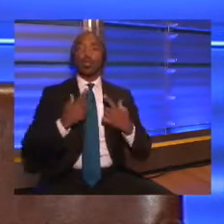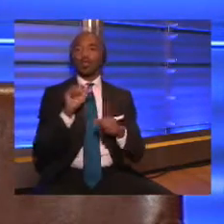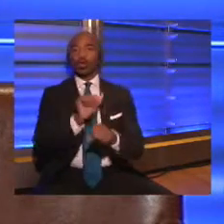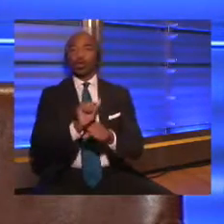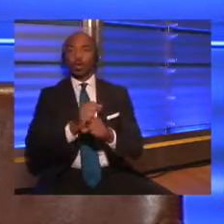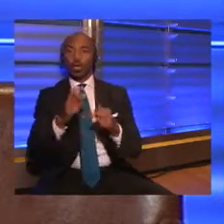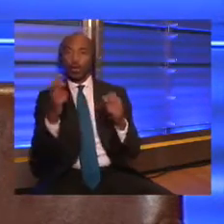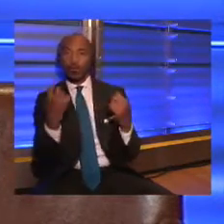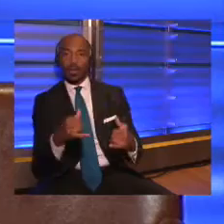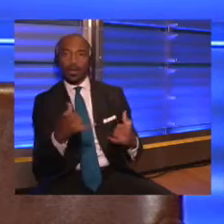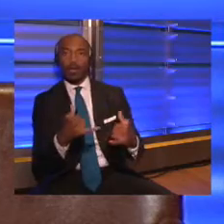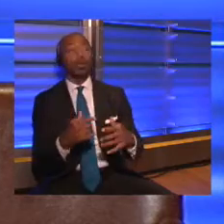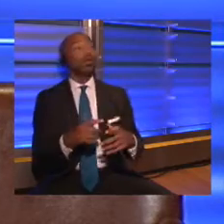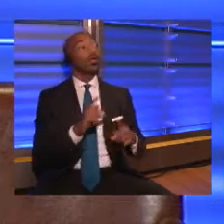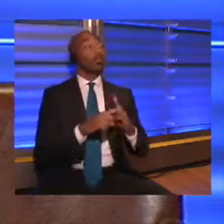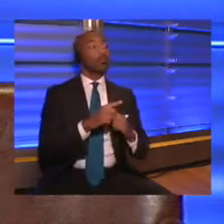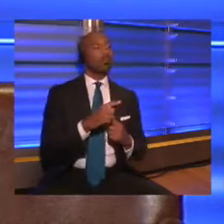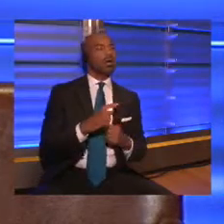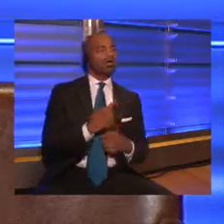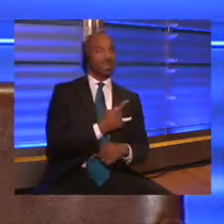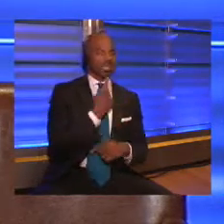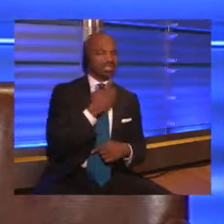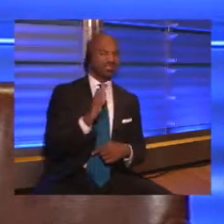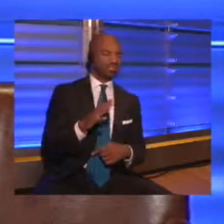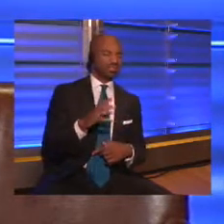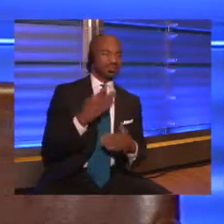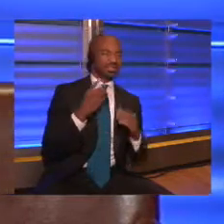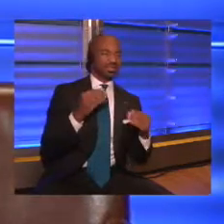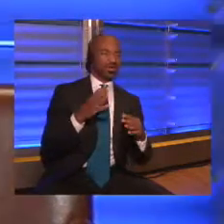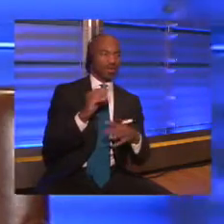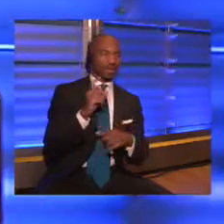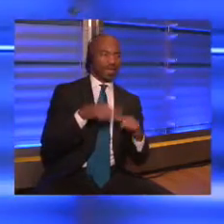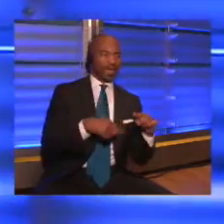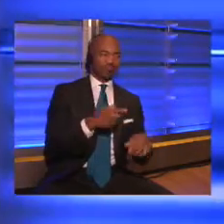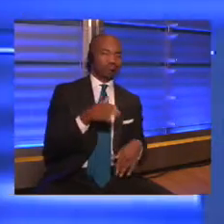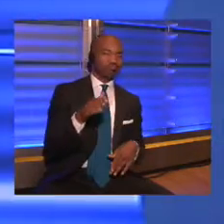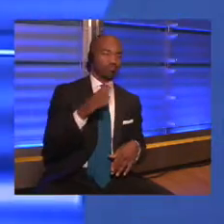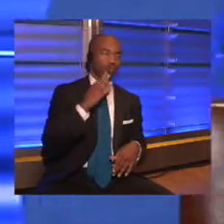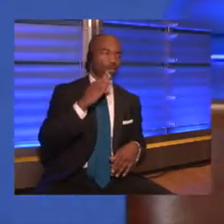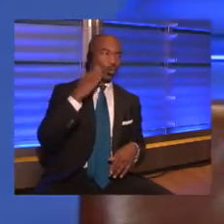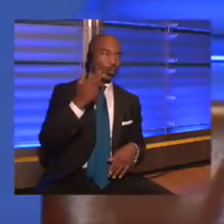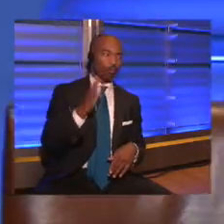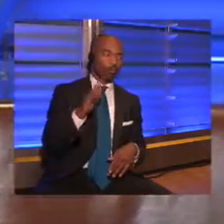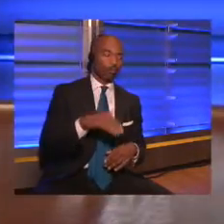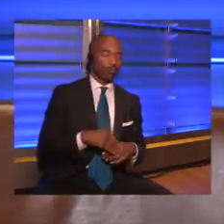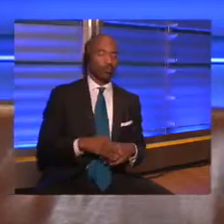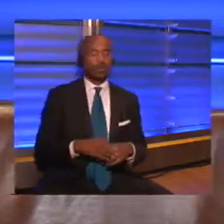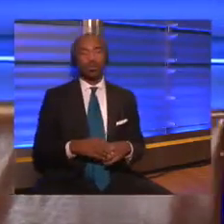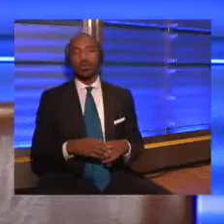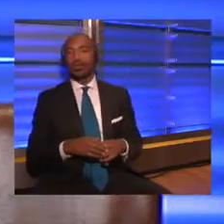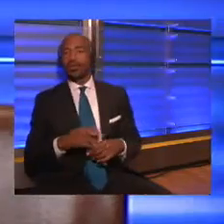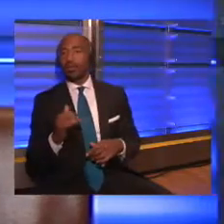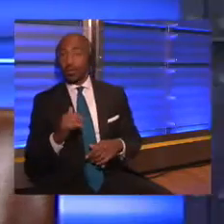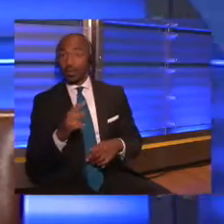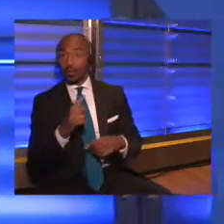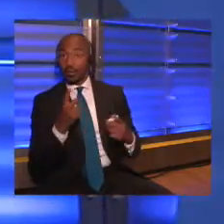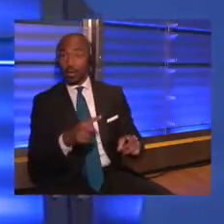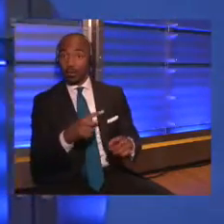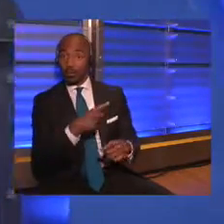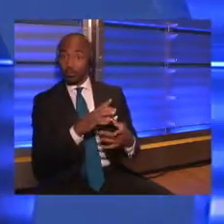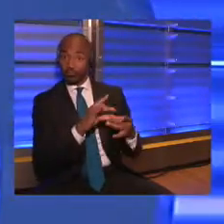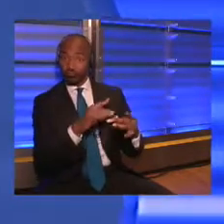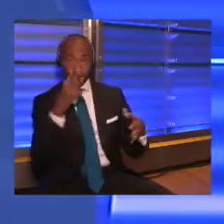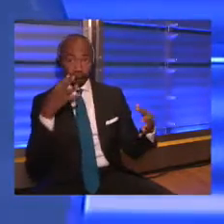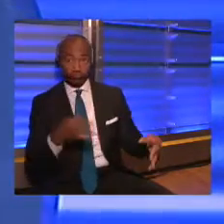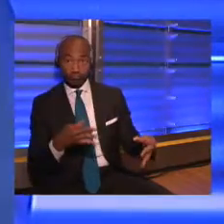money, and said, we can't sell the company. Send them home. And in that moment, put us on a new path,